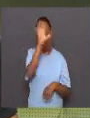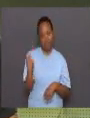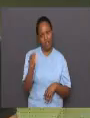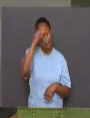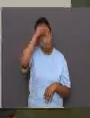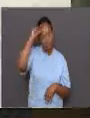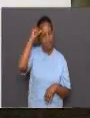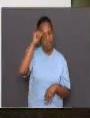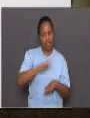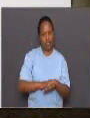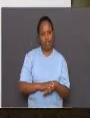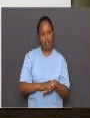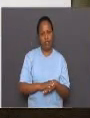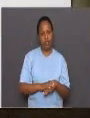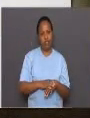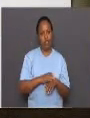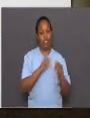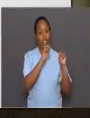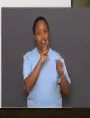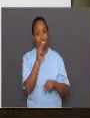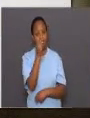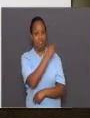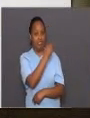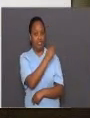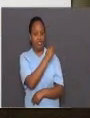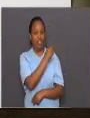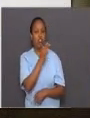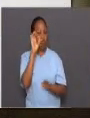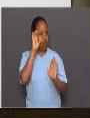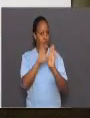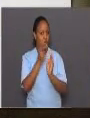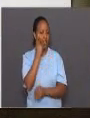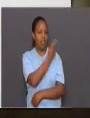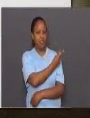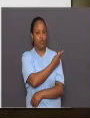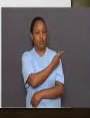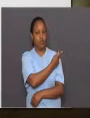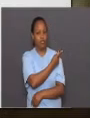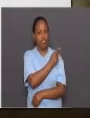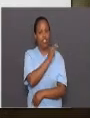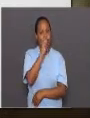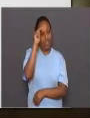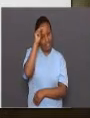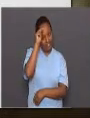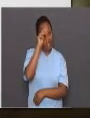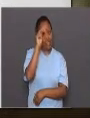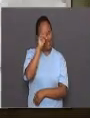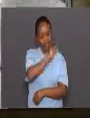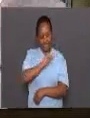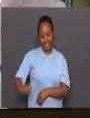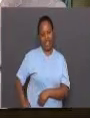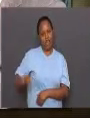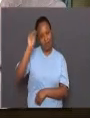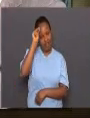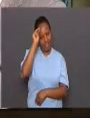continent. On the screen, you can see a photograph of Nelson Mandela. He